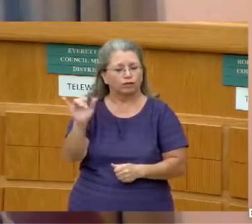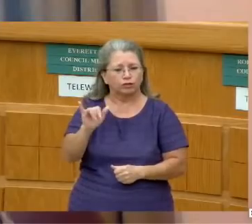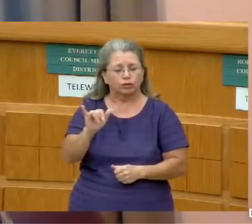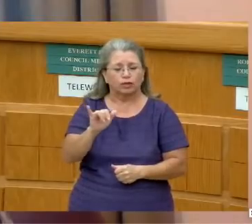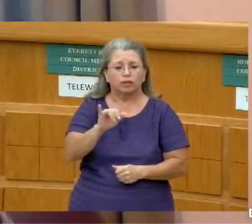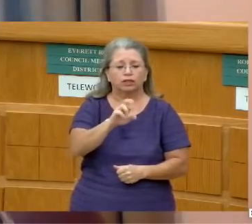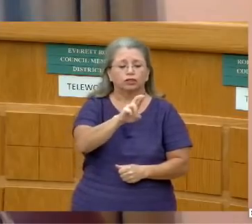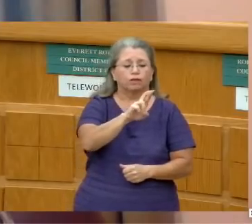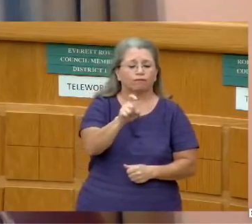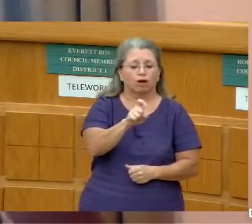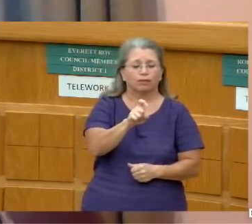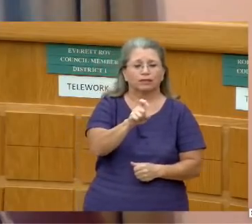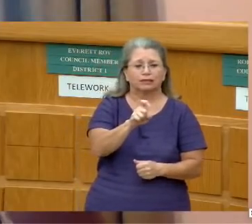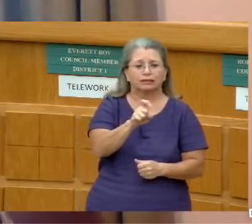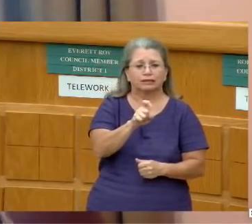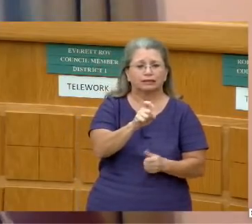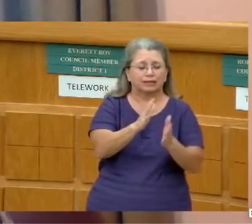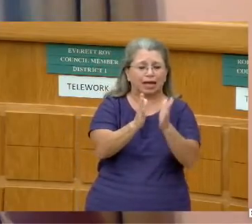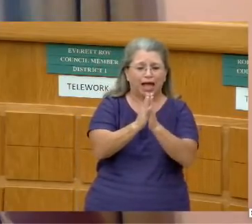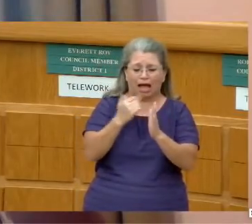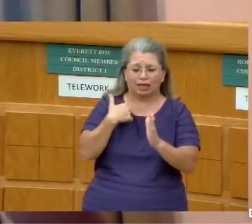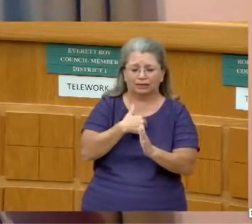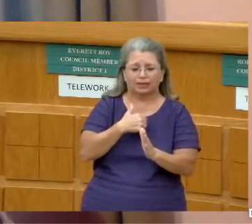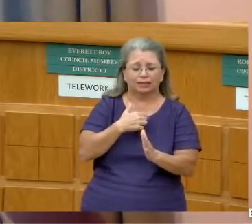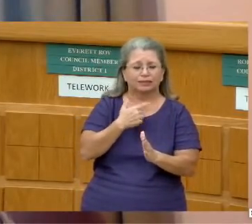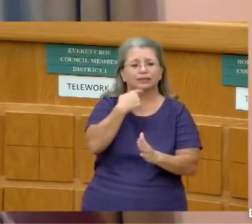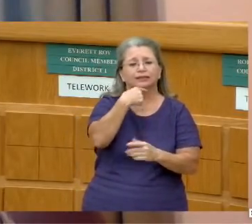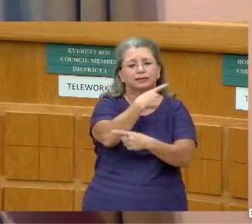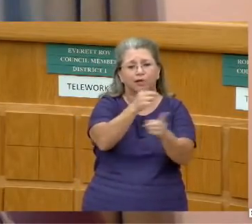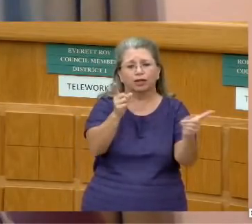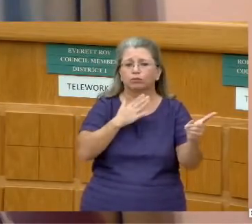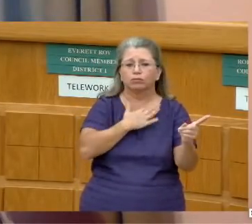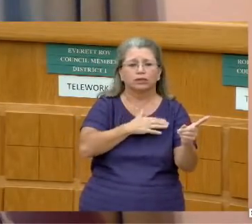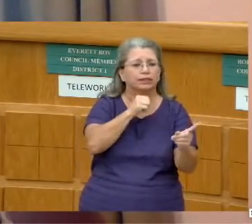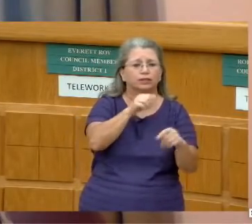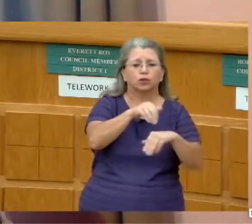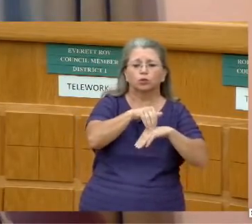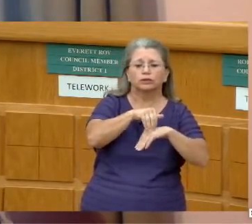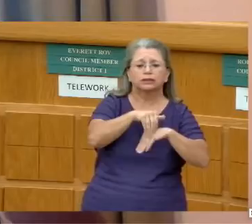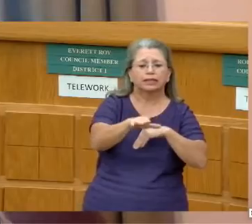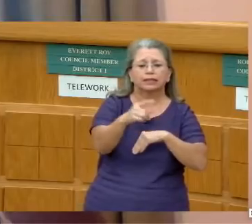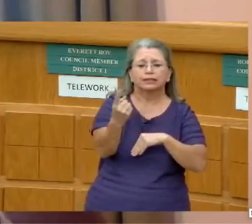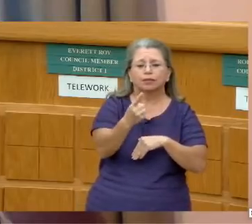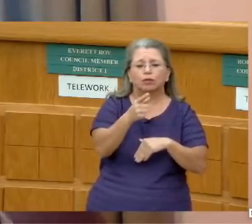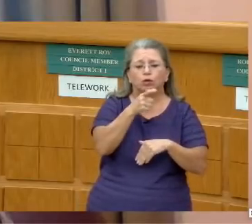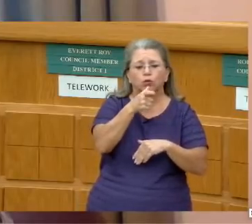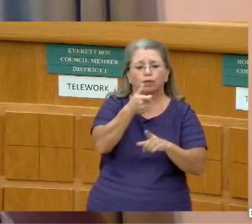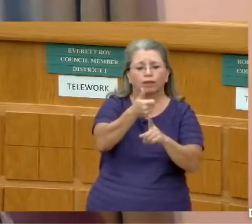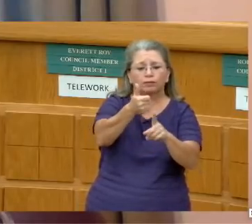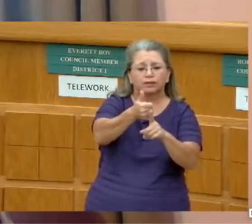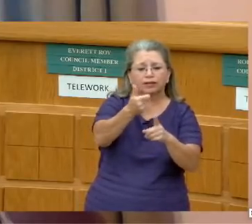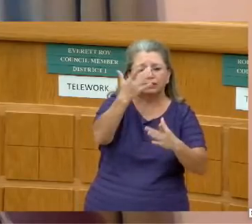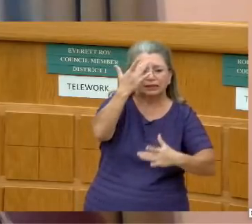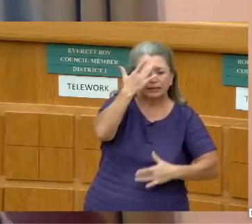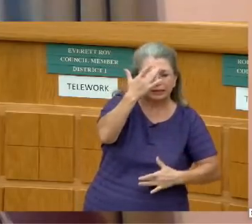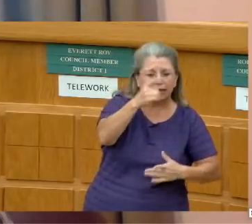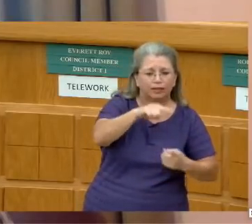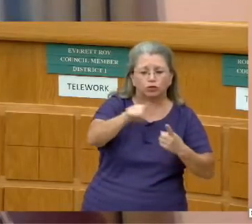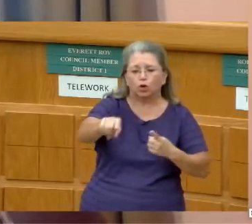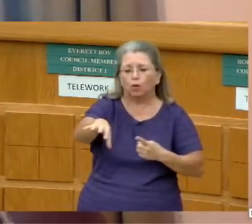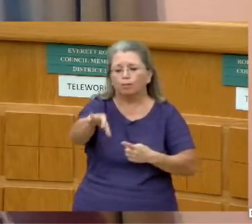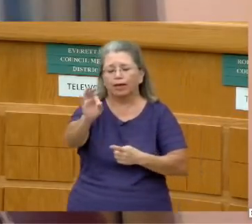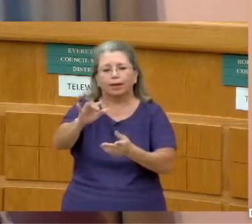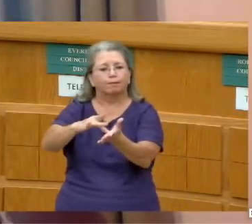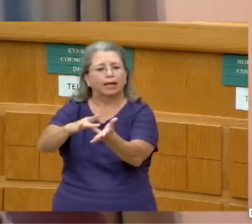not to send sick individuals to the pharmacy to pick up their prescriptions. Please send a healthy